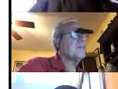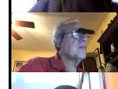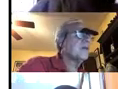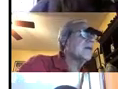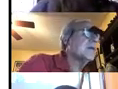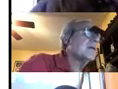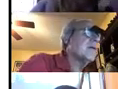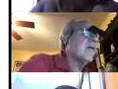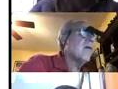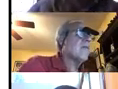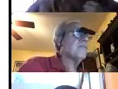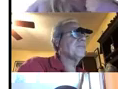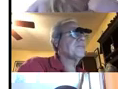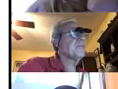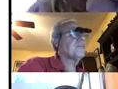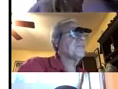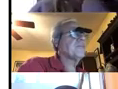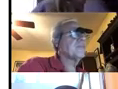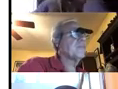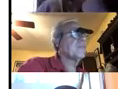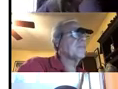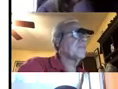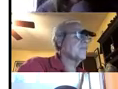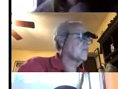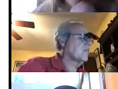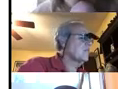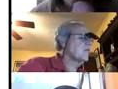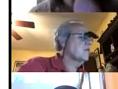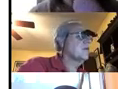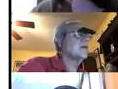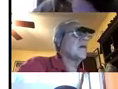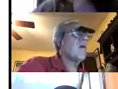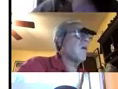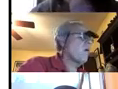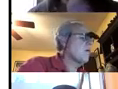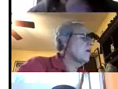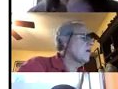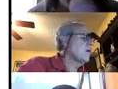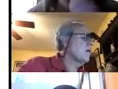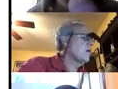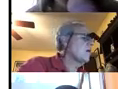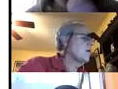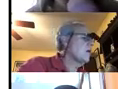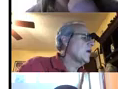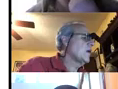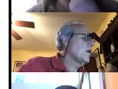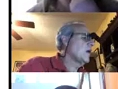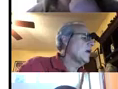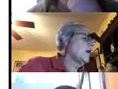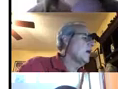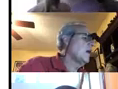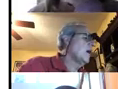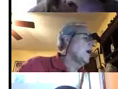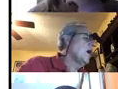The lack of access to adequate health care, right? There was, for people with